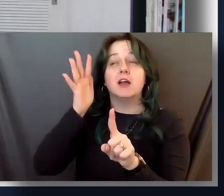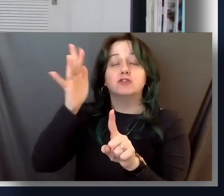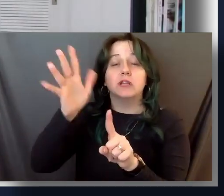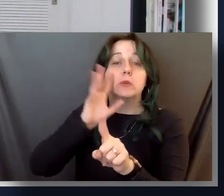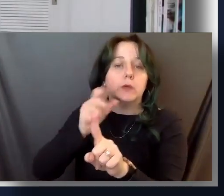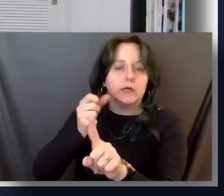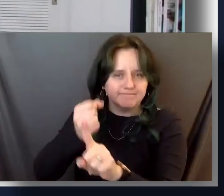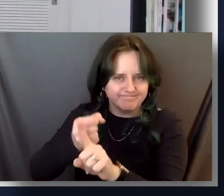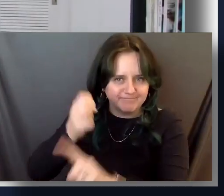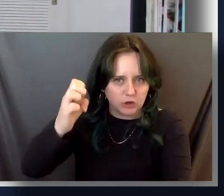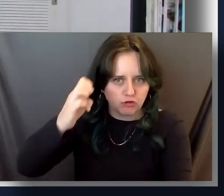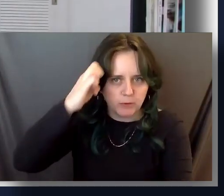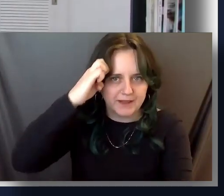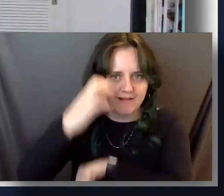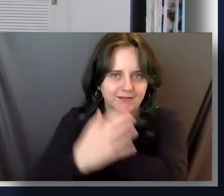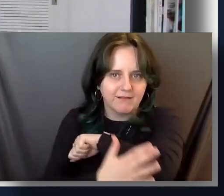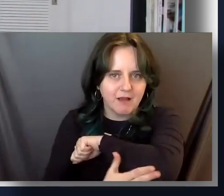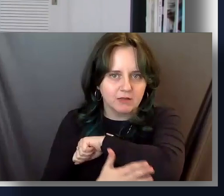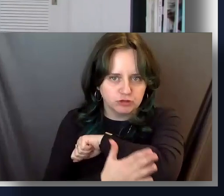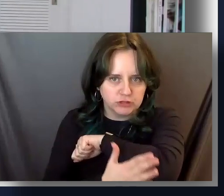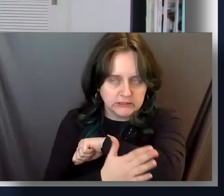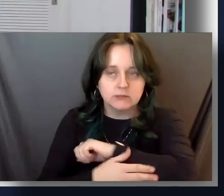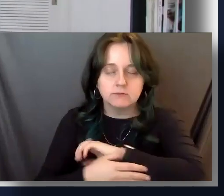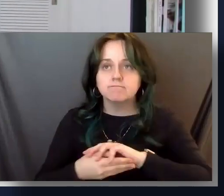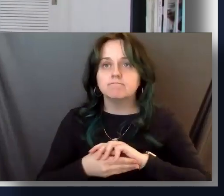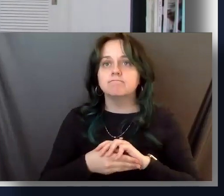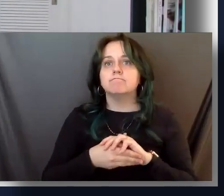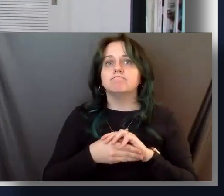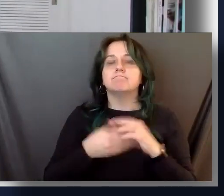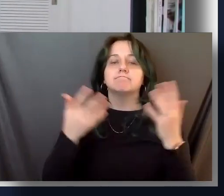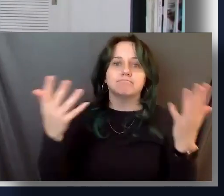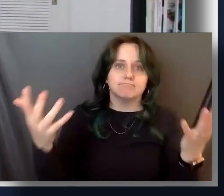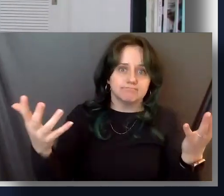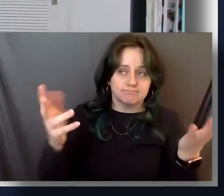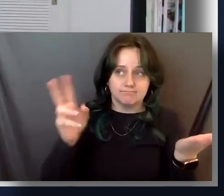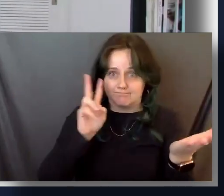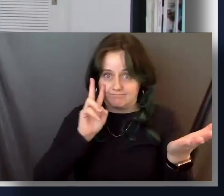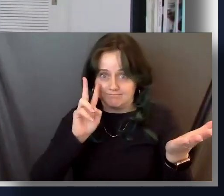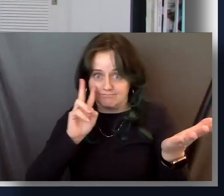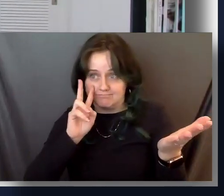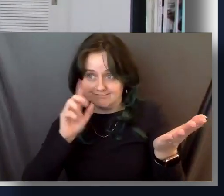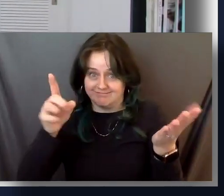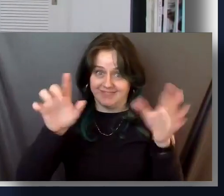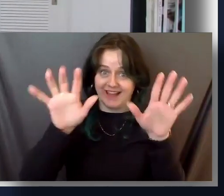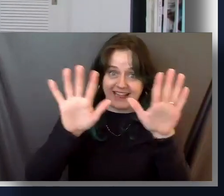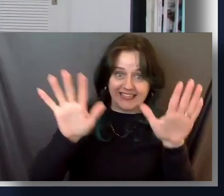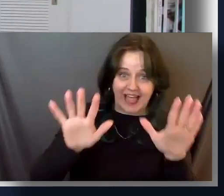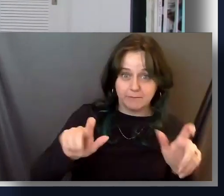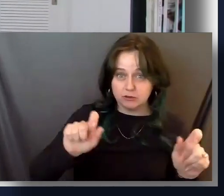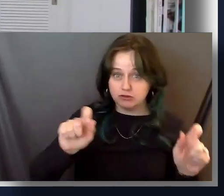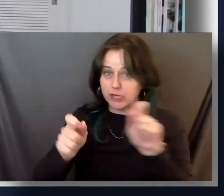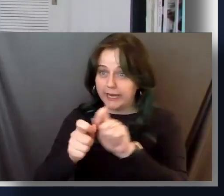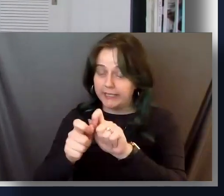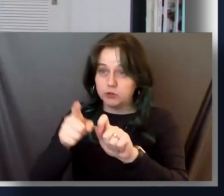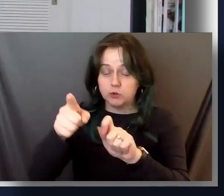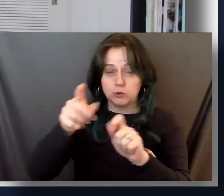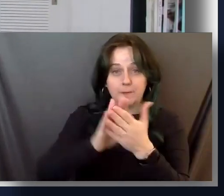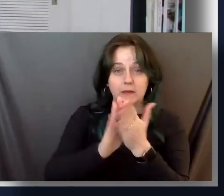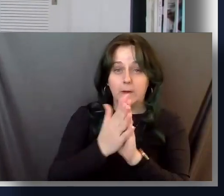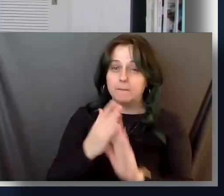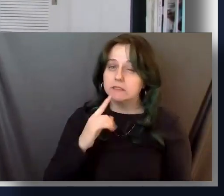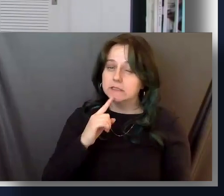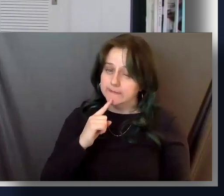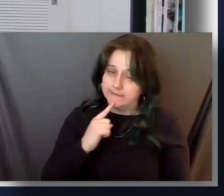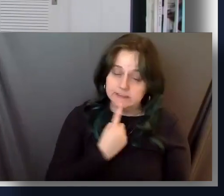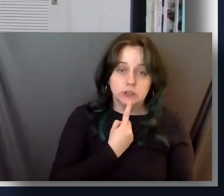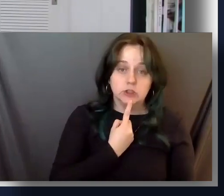Europe. That could accelerate if climate change is as severe as many